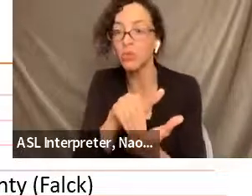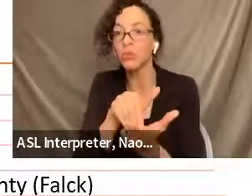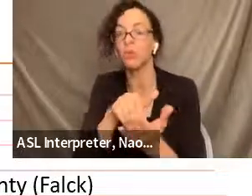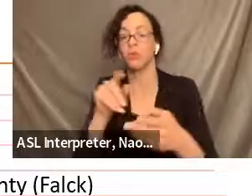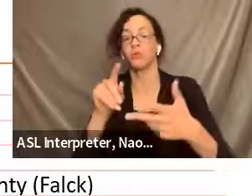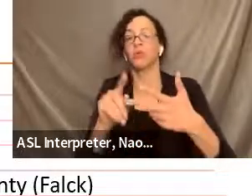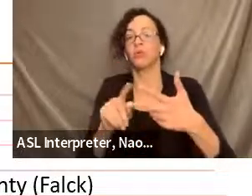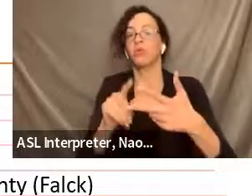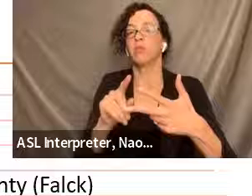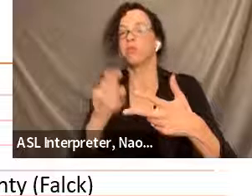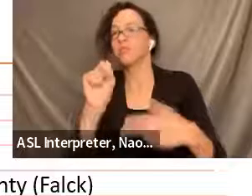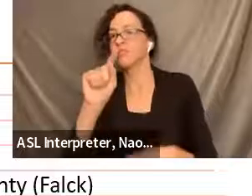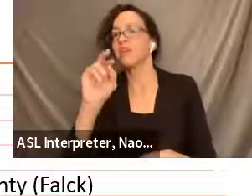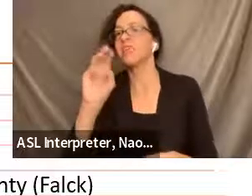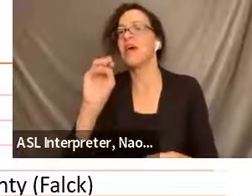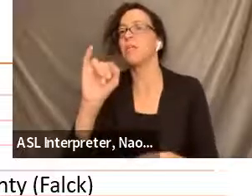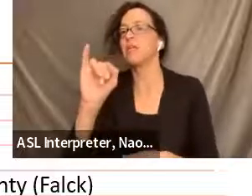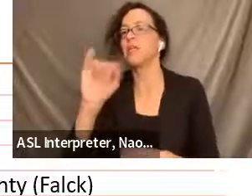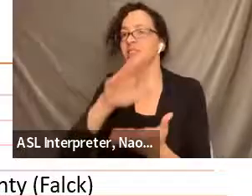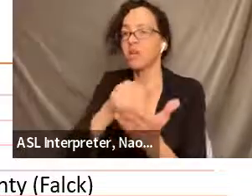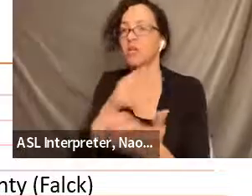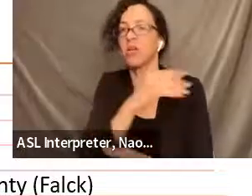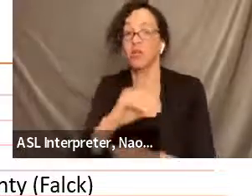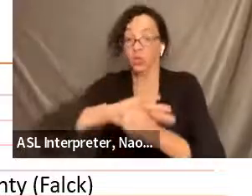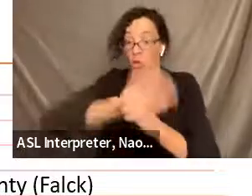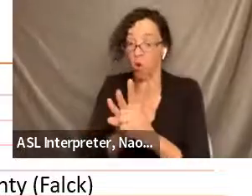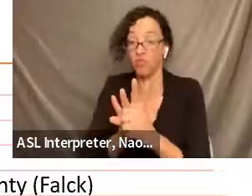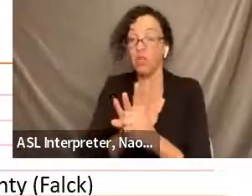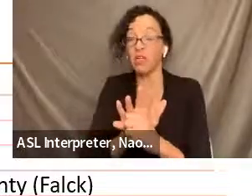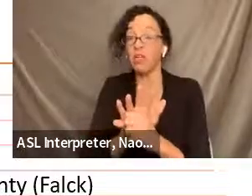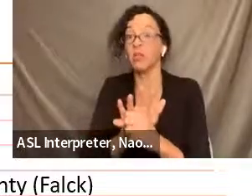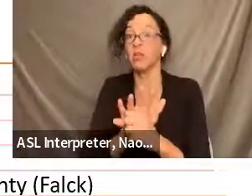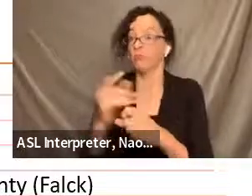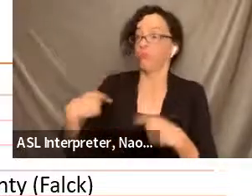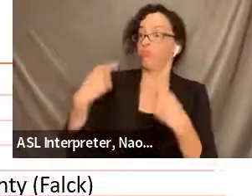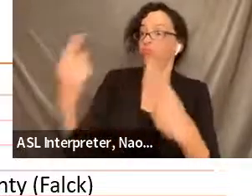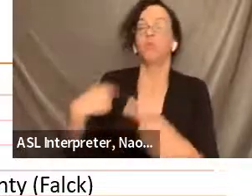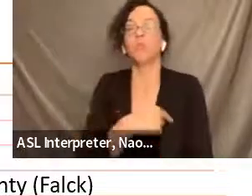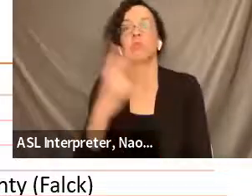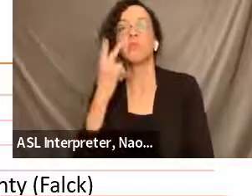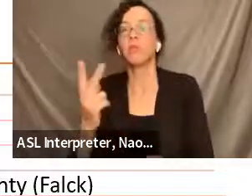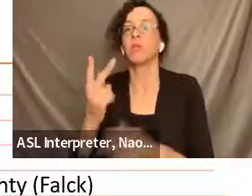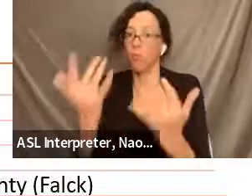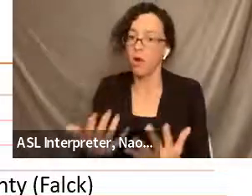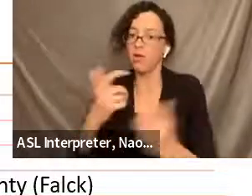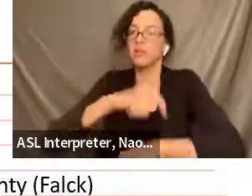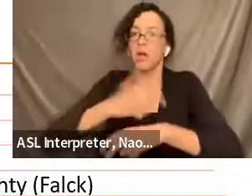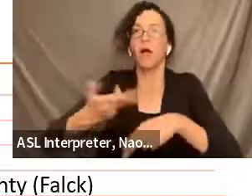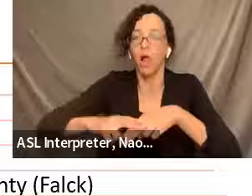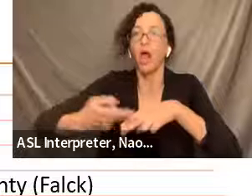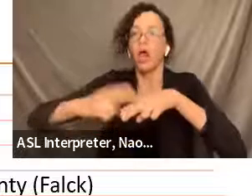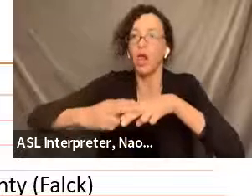COVID during a pandemic, we are seeing increased wait times, and that just causes a backlog.